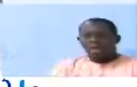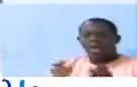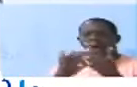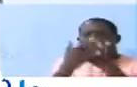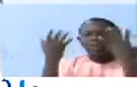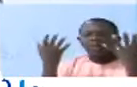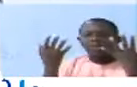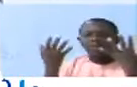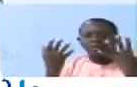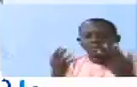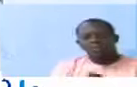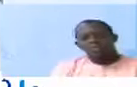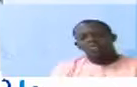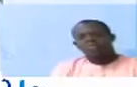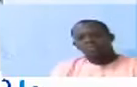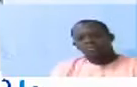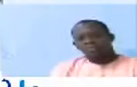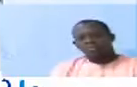Yes.